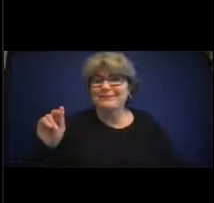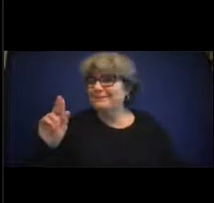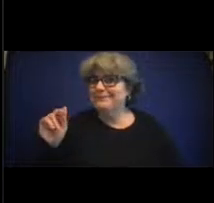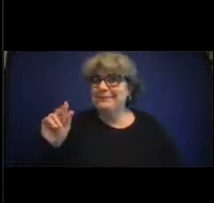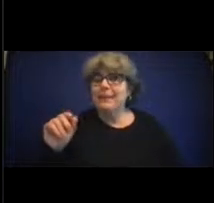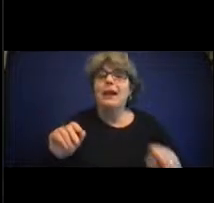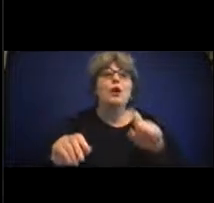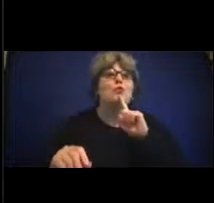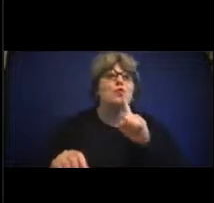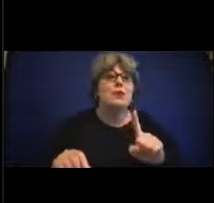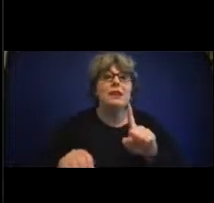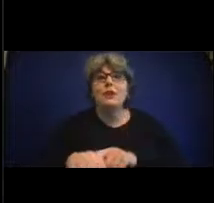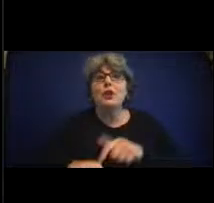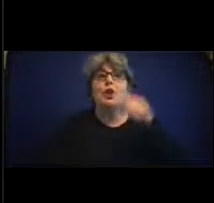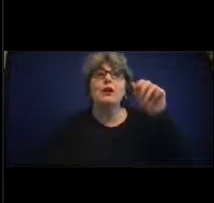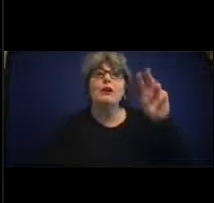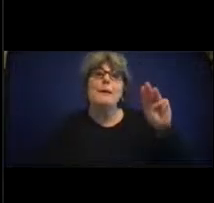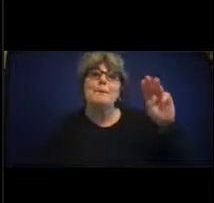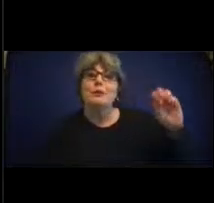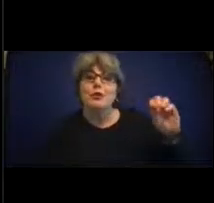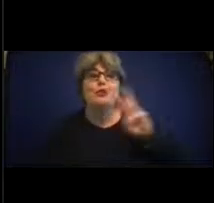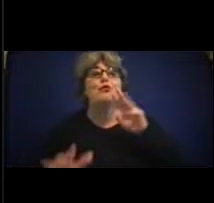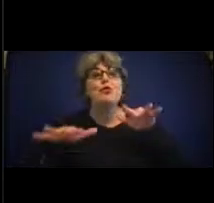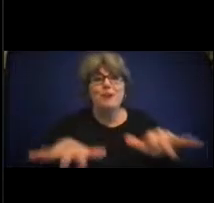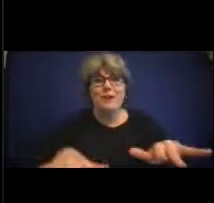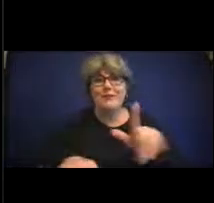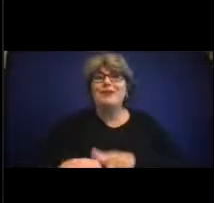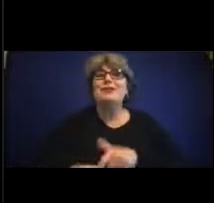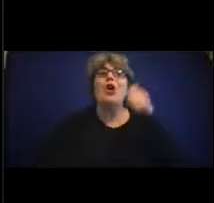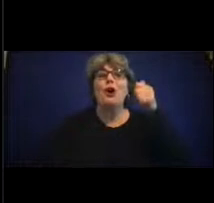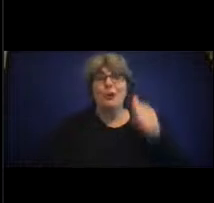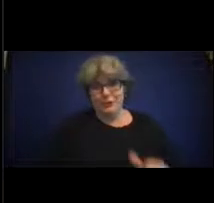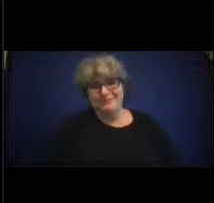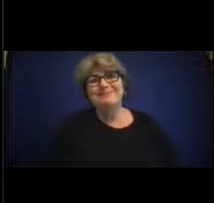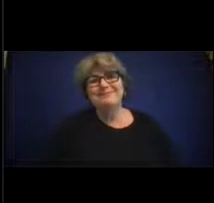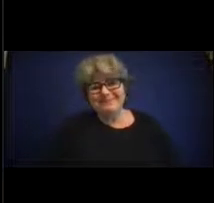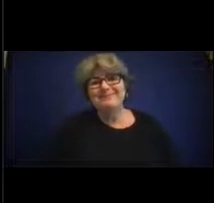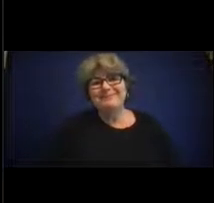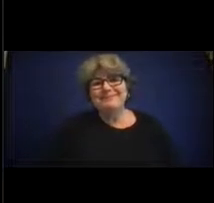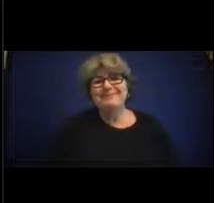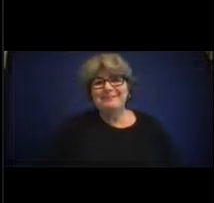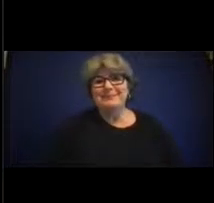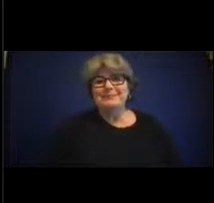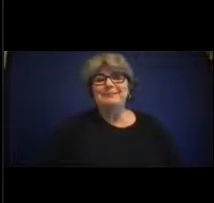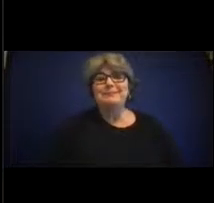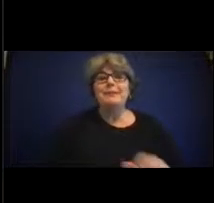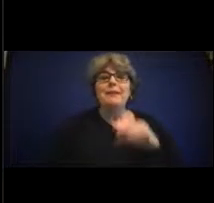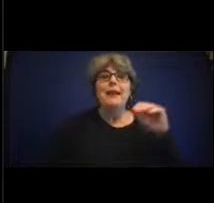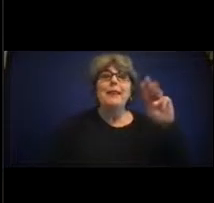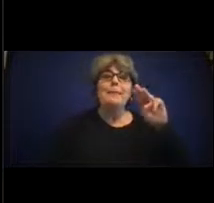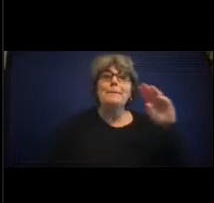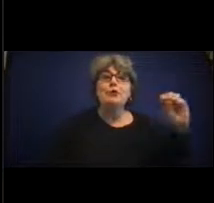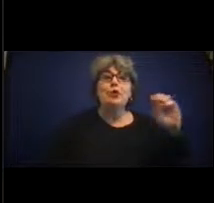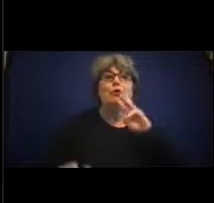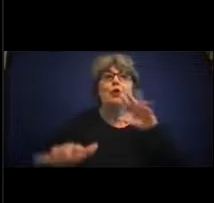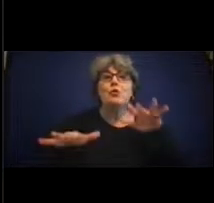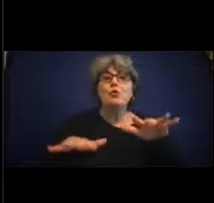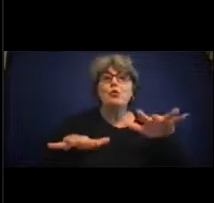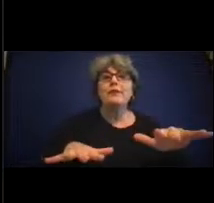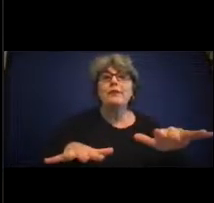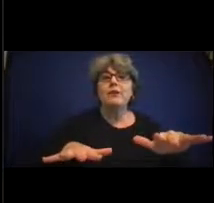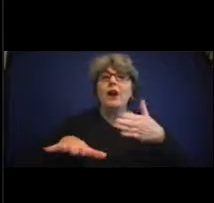River is actually just barely slightly longer than the Mississippi. So, and it encompasses a area of